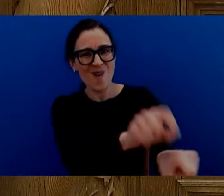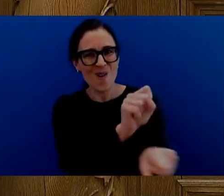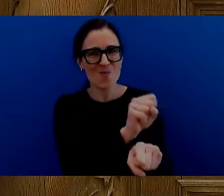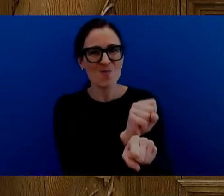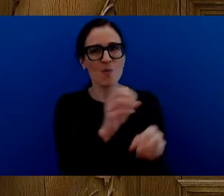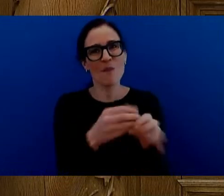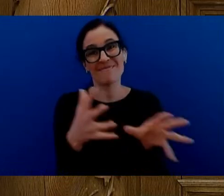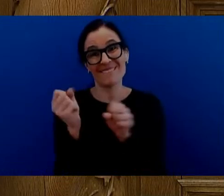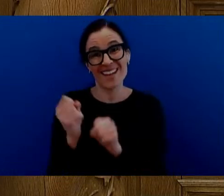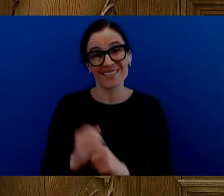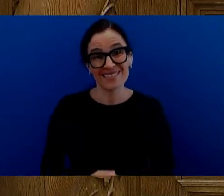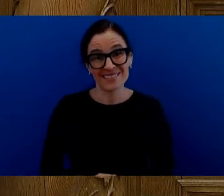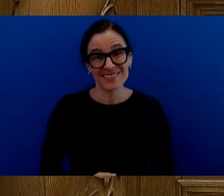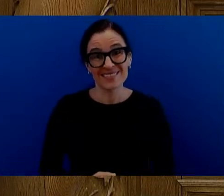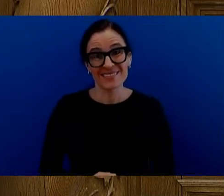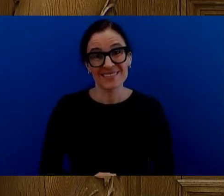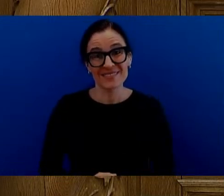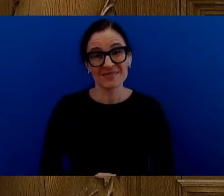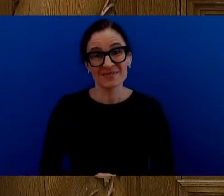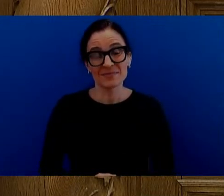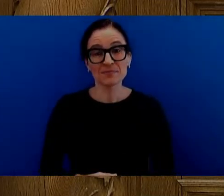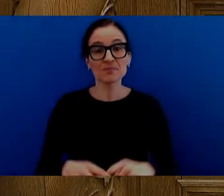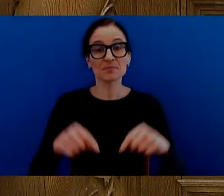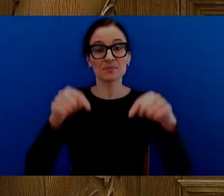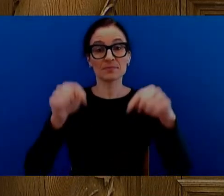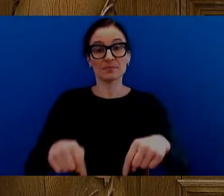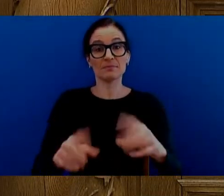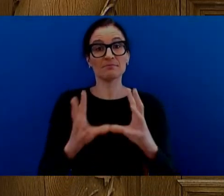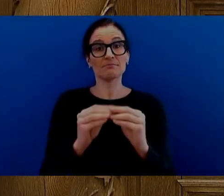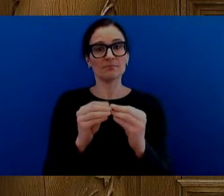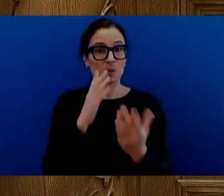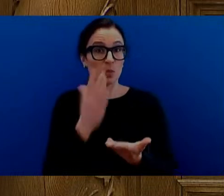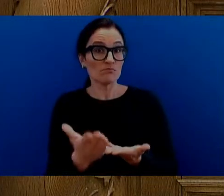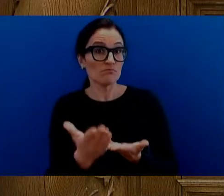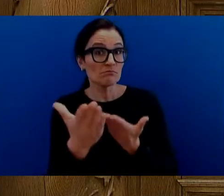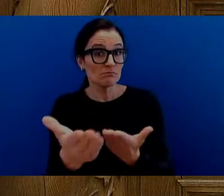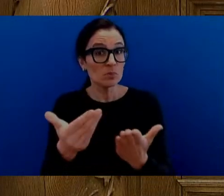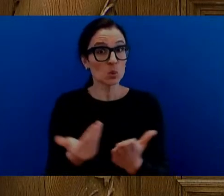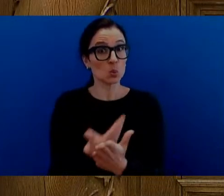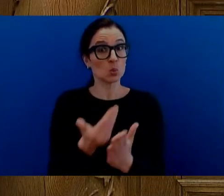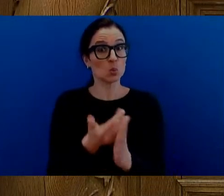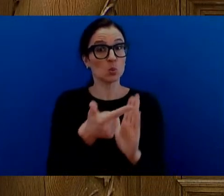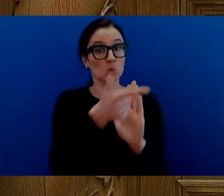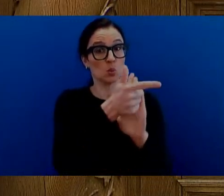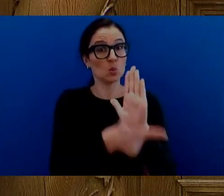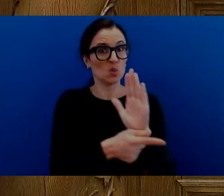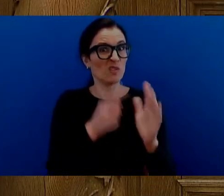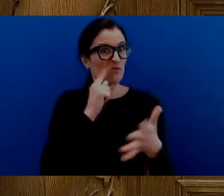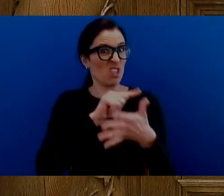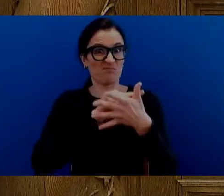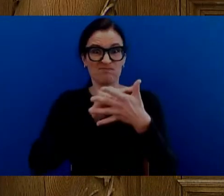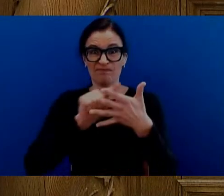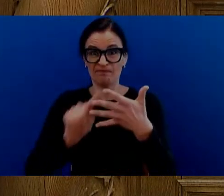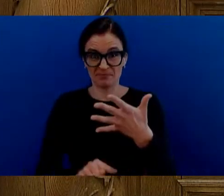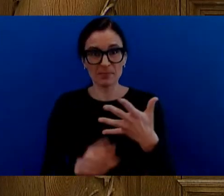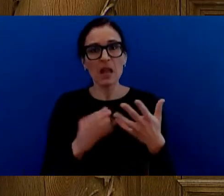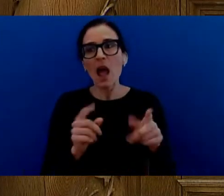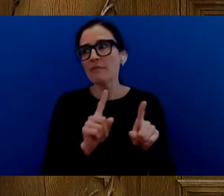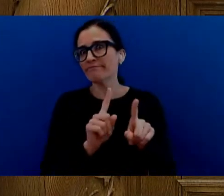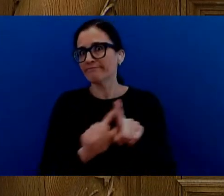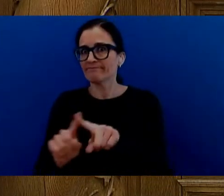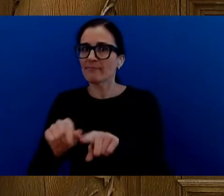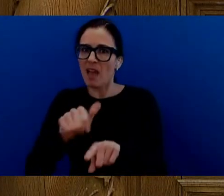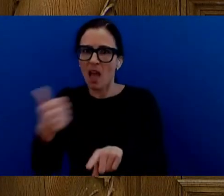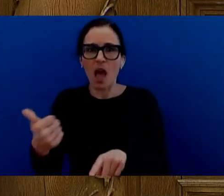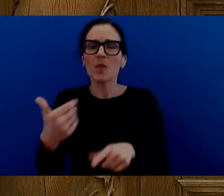will be introduced to get those and other critical infrastructure projects built faster, to keep our economy